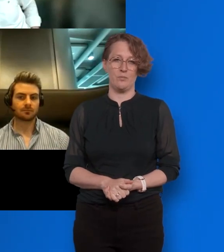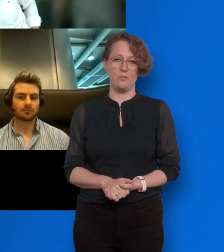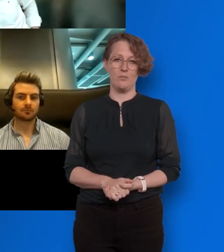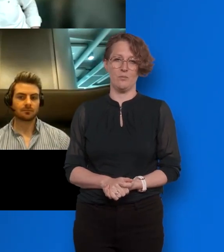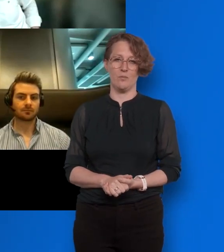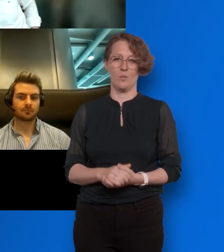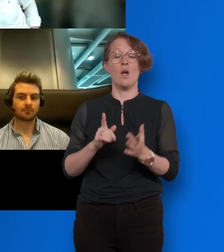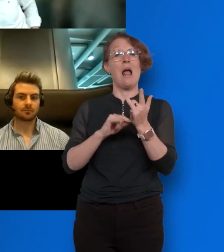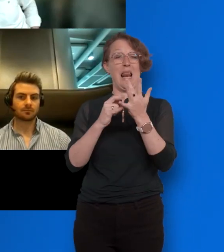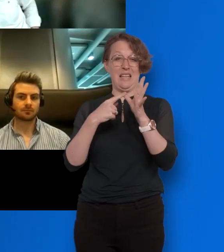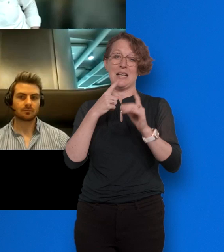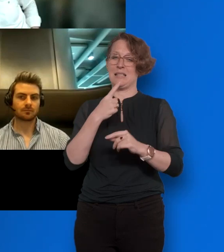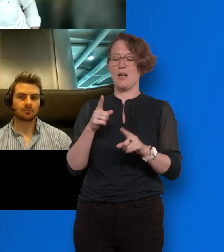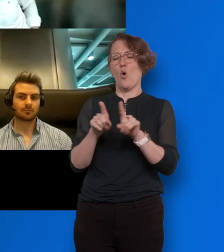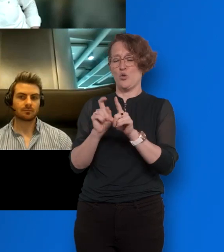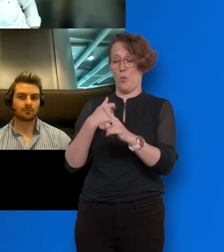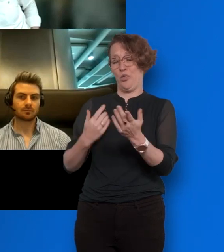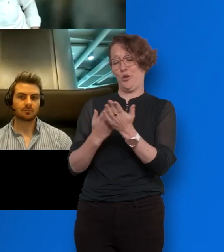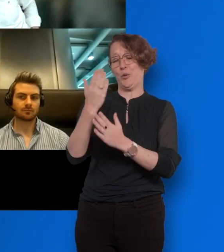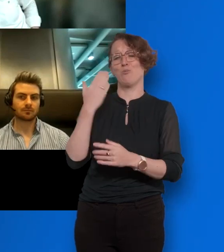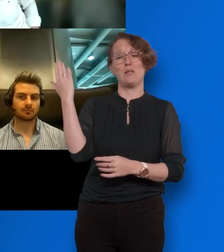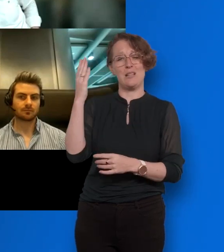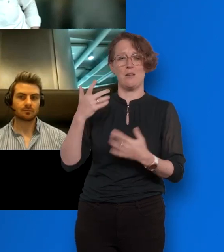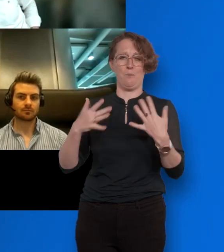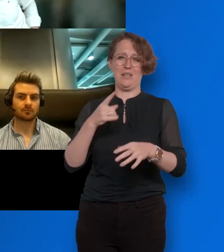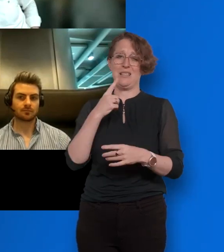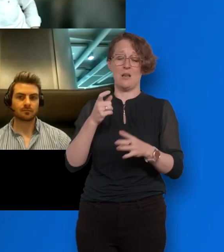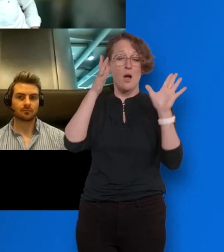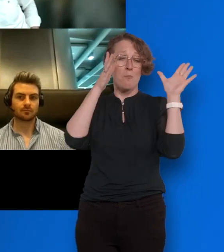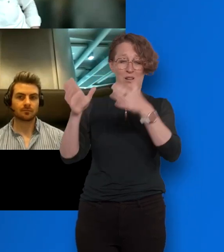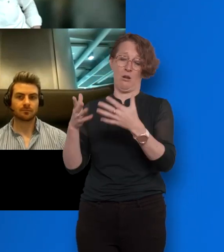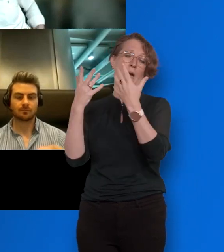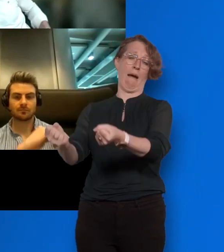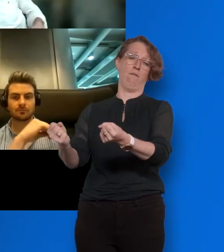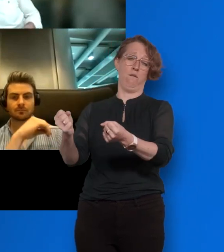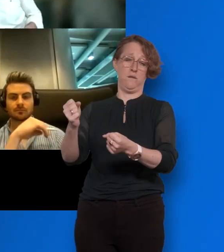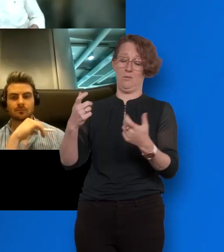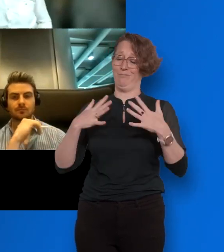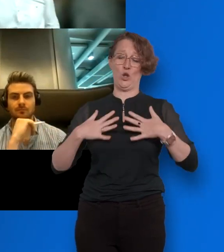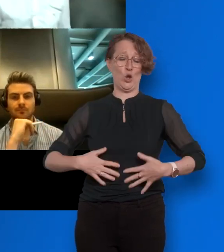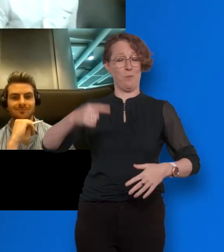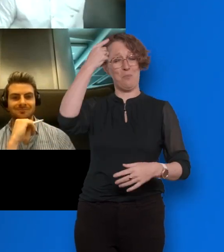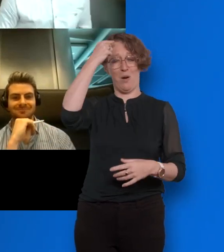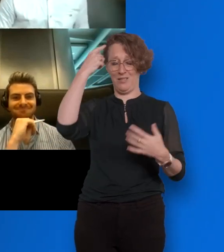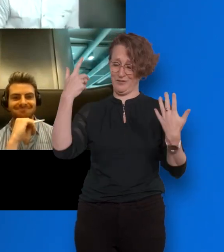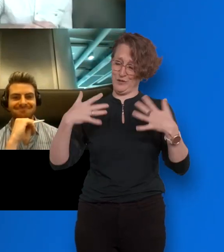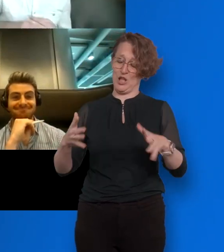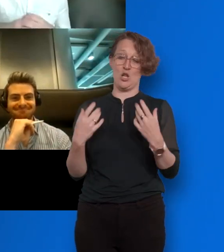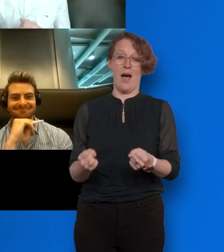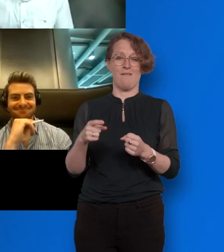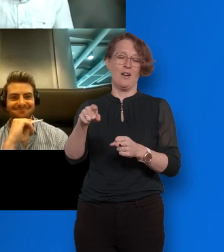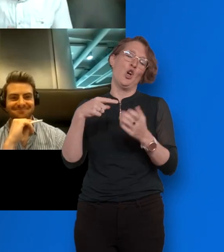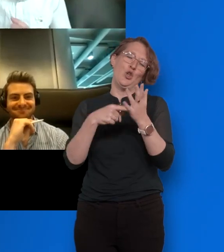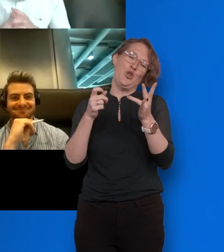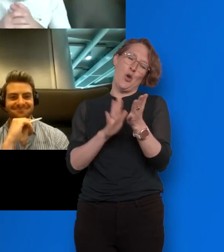I think others have said during this presentation that kind of biases are inherent to the human mind, and Tom would be very familiar with this